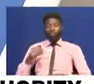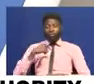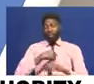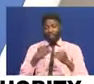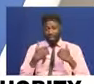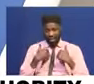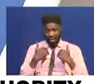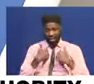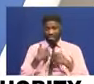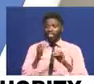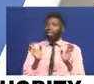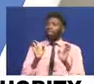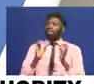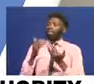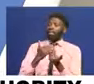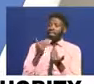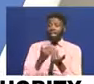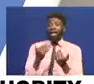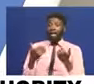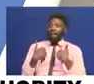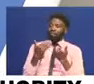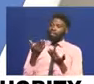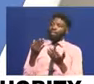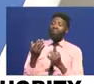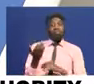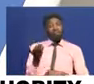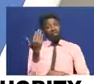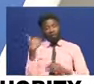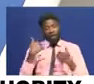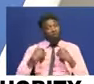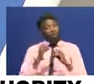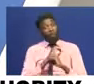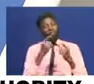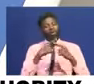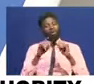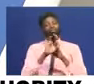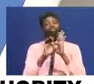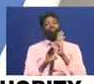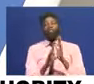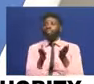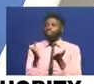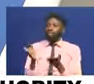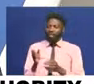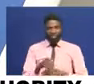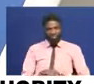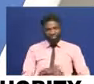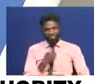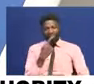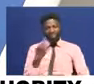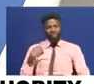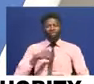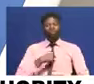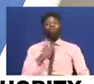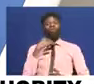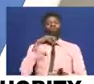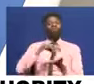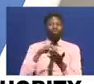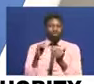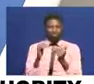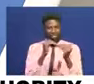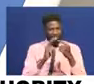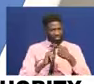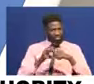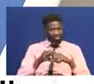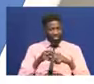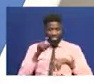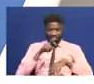which is not there, and it is mandated under the Constitution, which was not being provided. So why would somebody tell me we want to keep the status quo when there's a